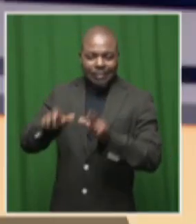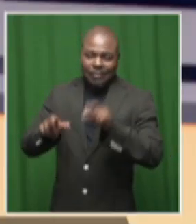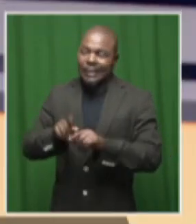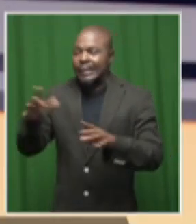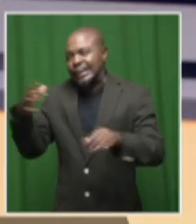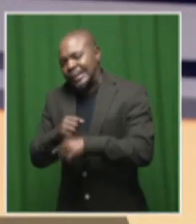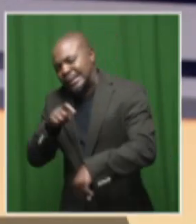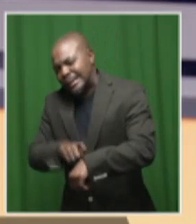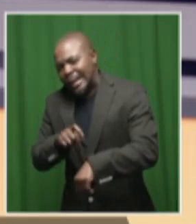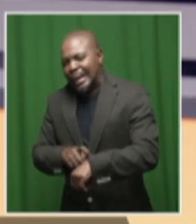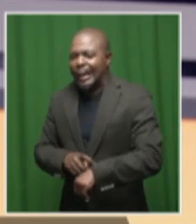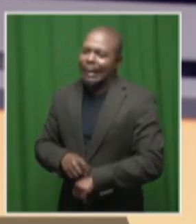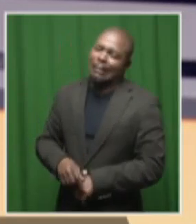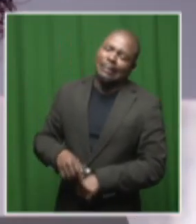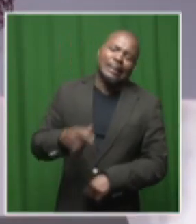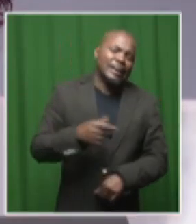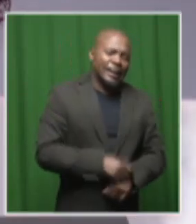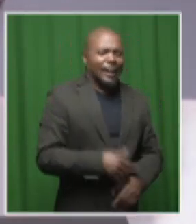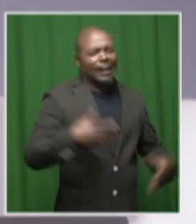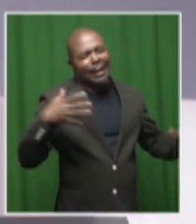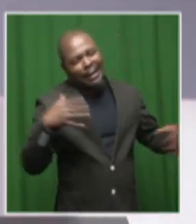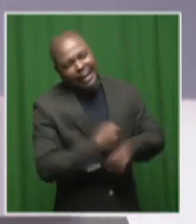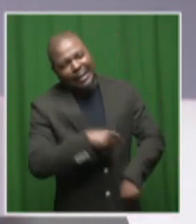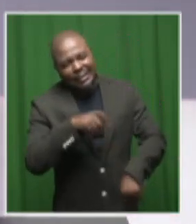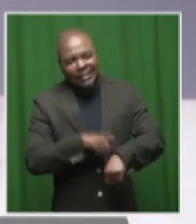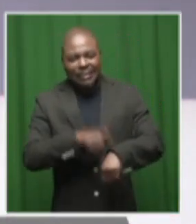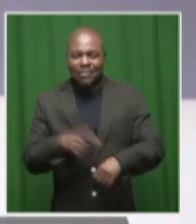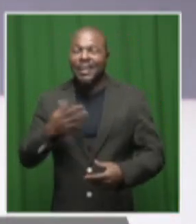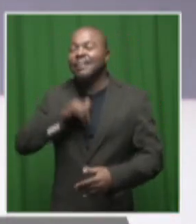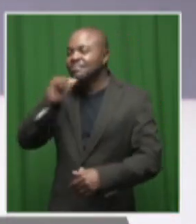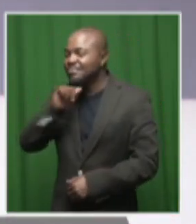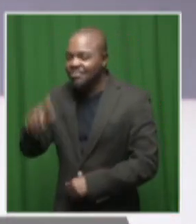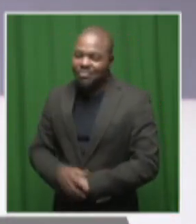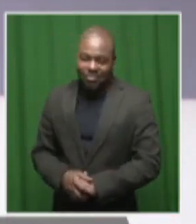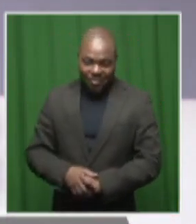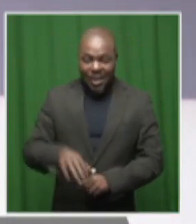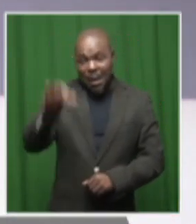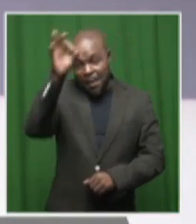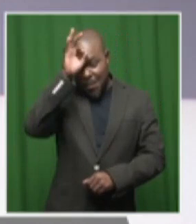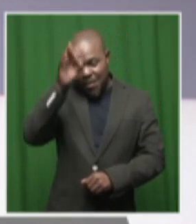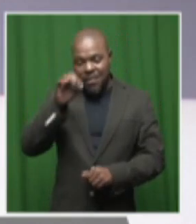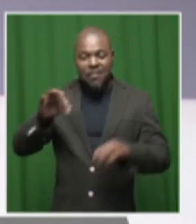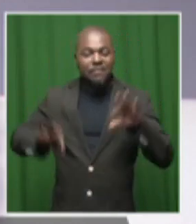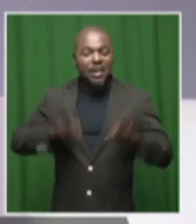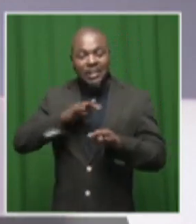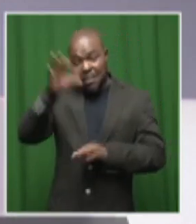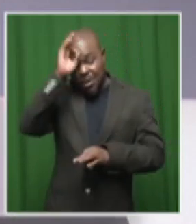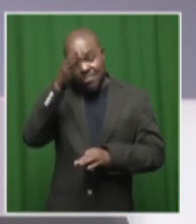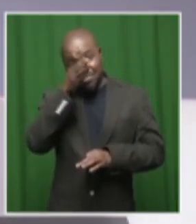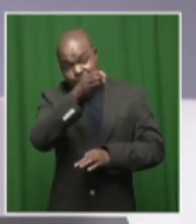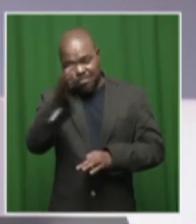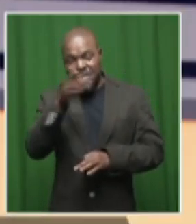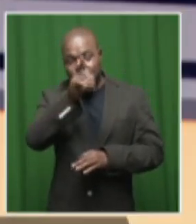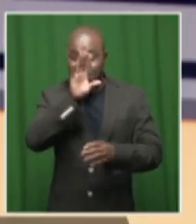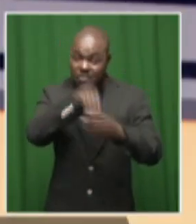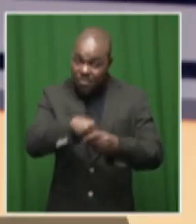Unfortunately, we're out of time, but thank you. So I know, right? I know there's so much to talk about. Anyway, local fashion police, look out for it and be part of it. All